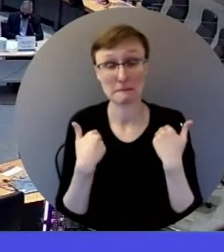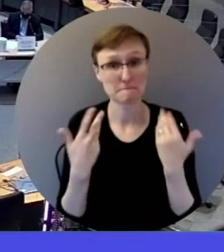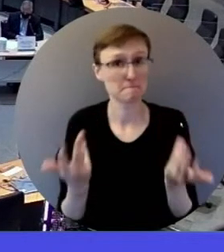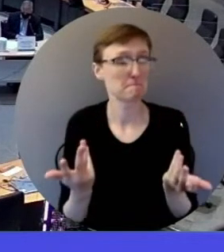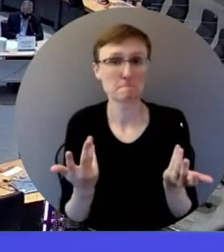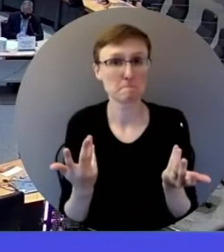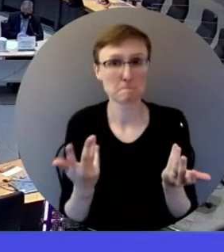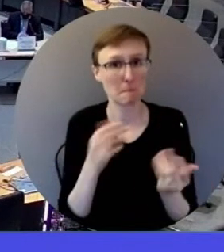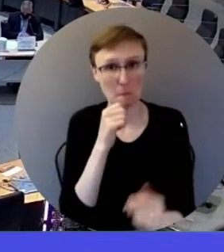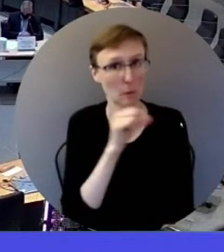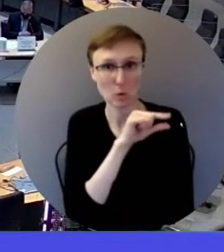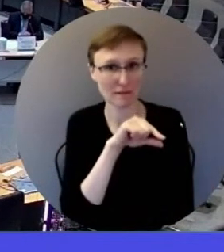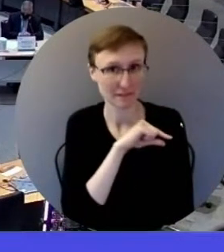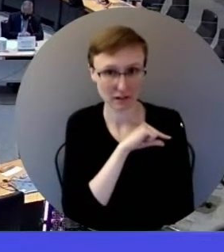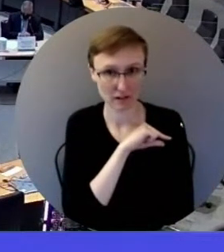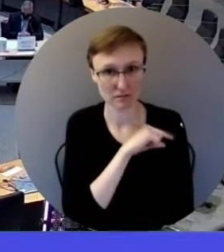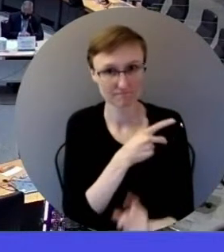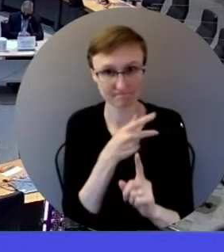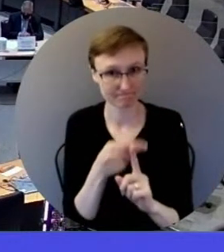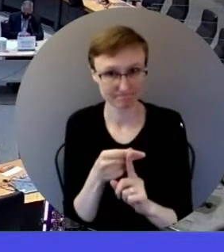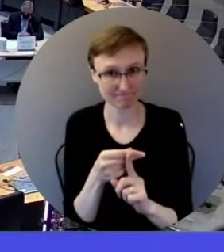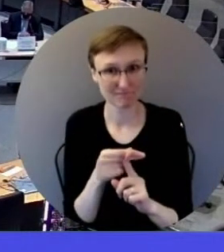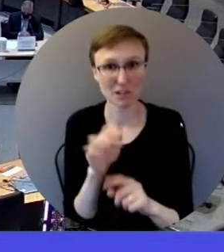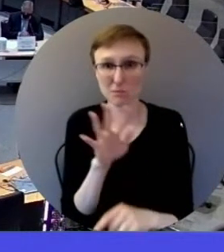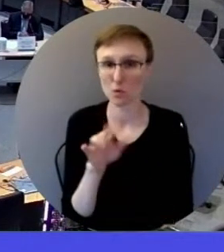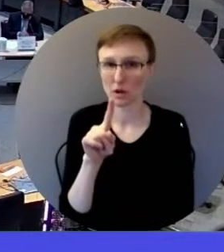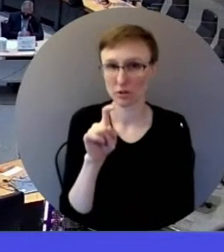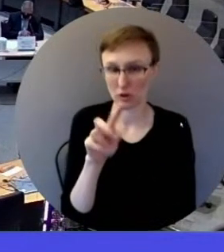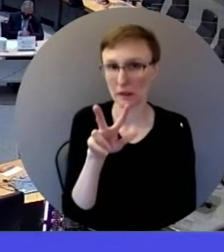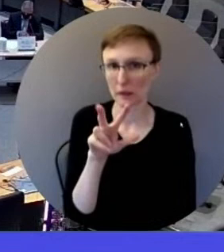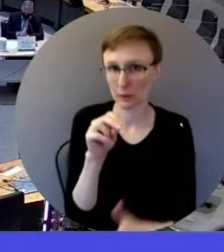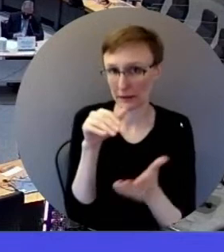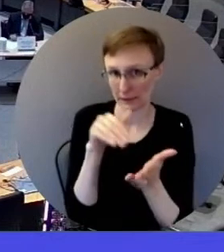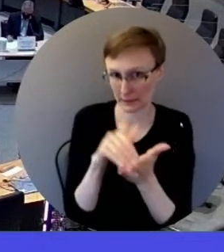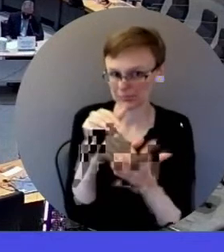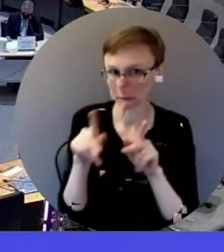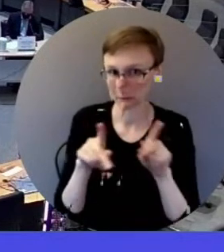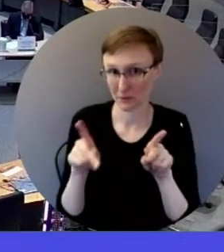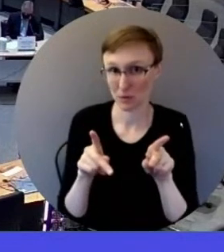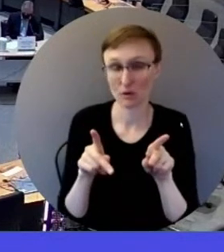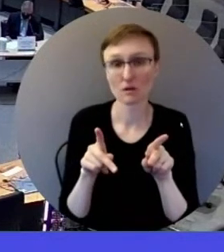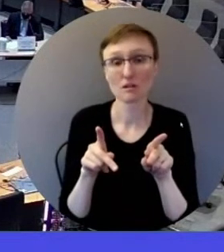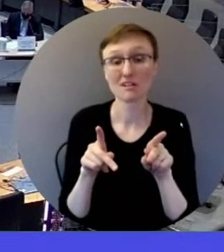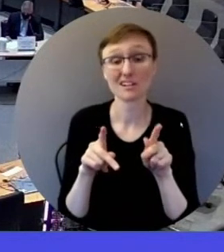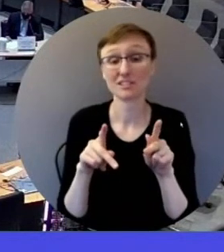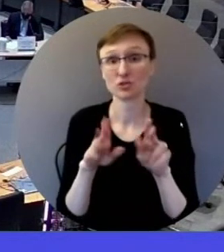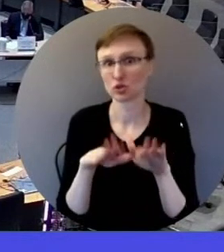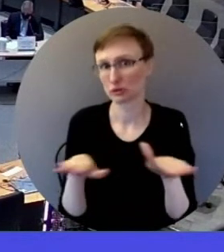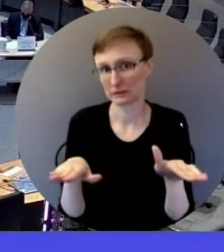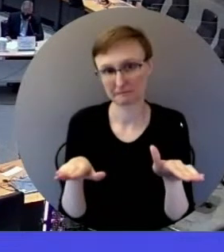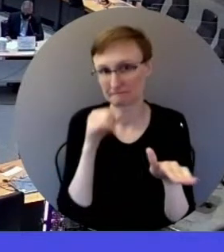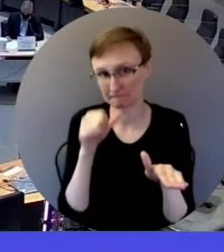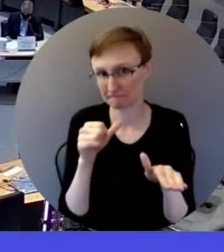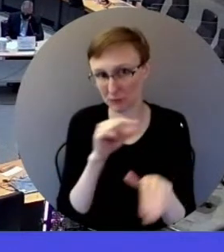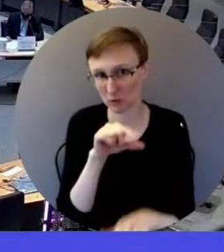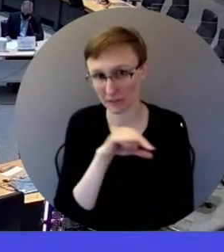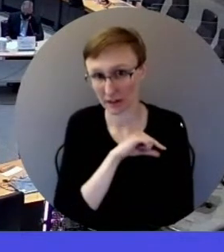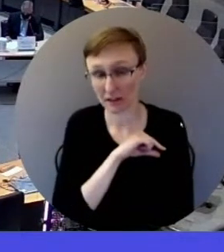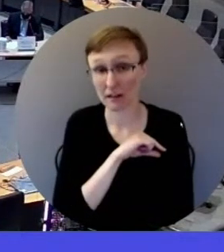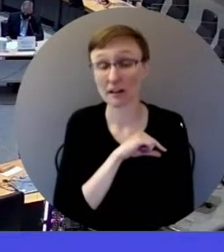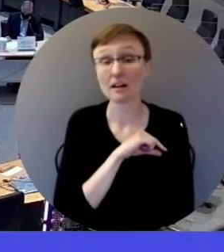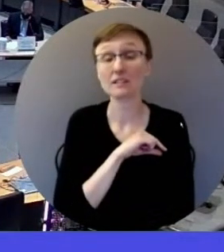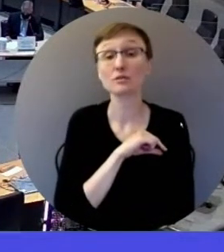about 130,000 people in Ottawa. And so we need the coverage rate for those above 12 to be as high as we